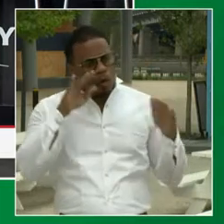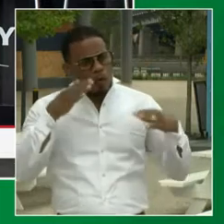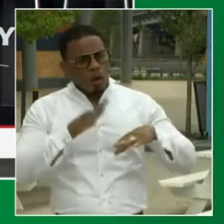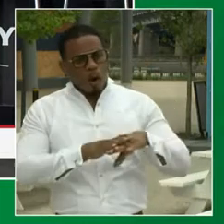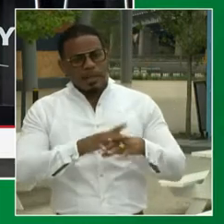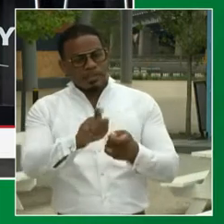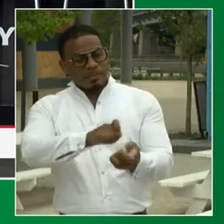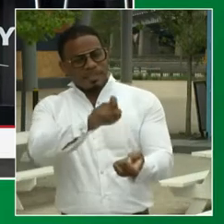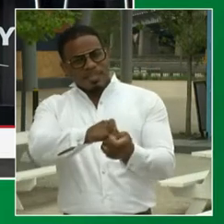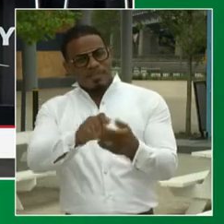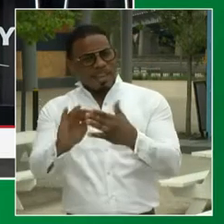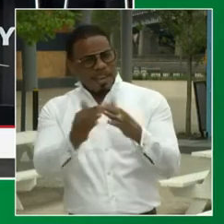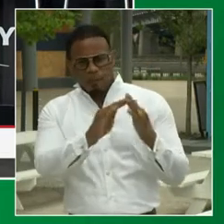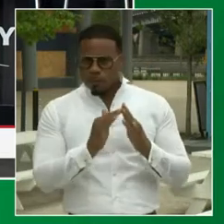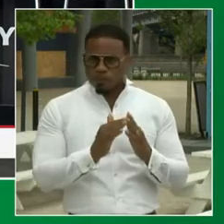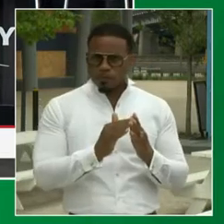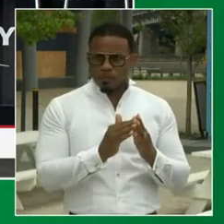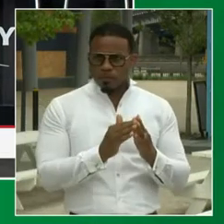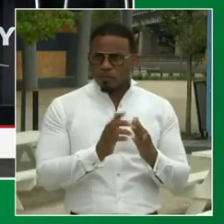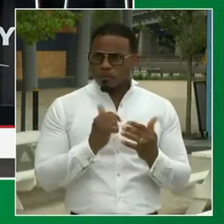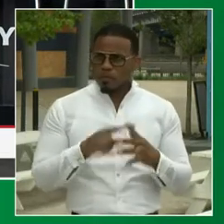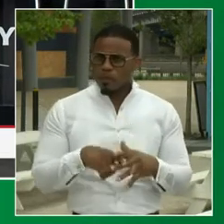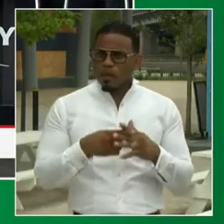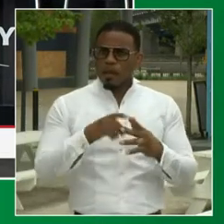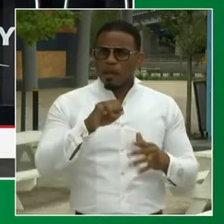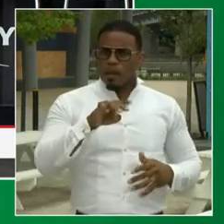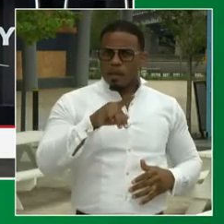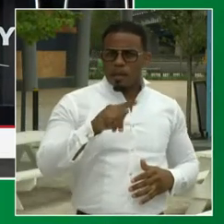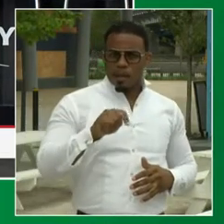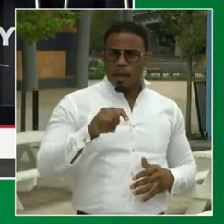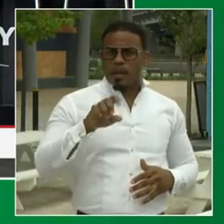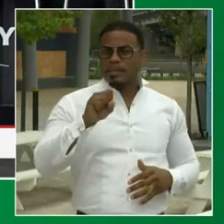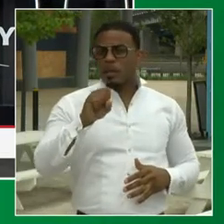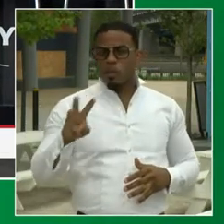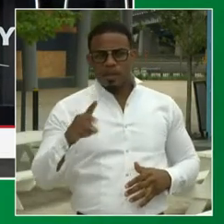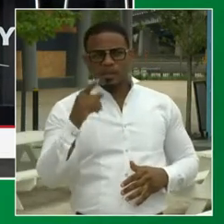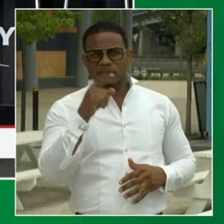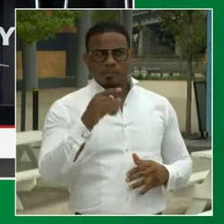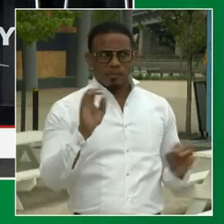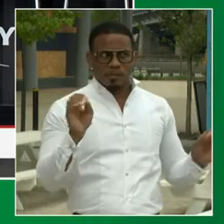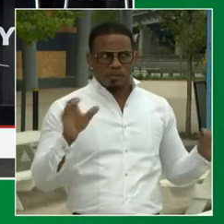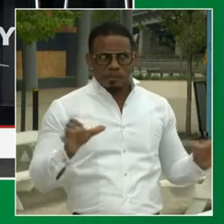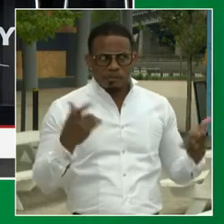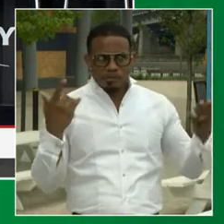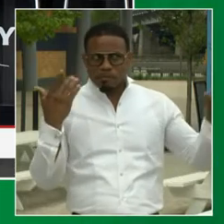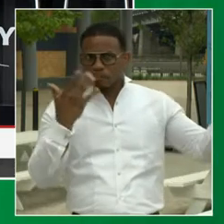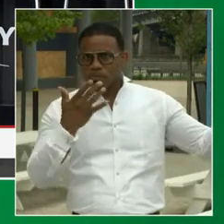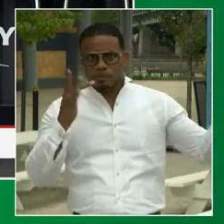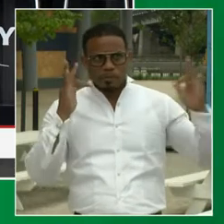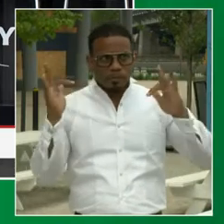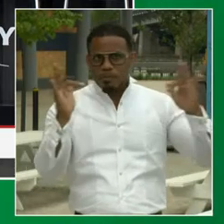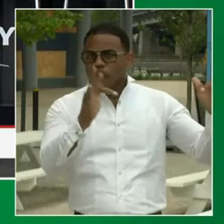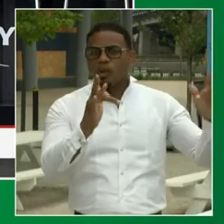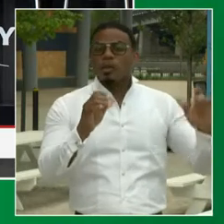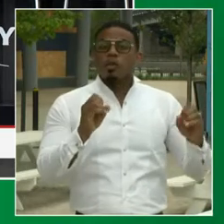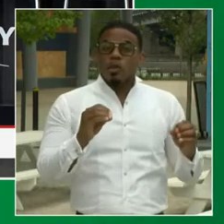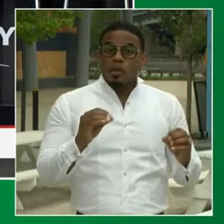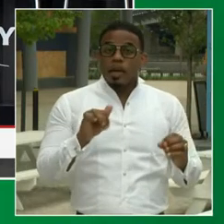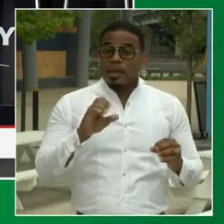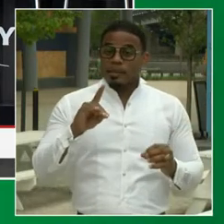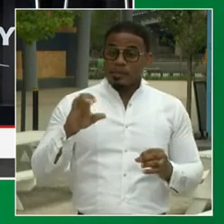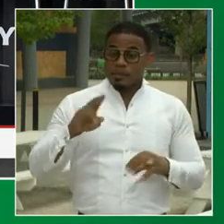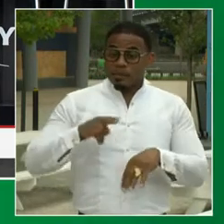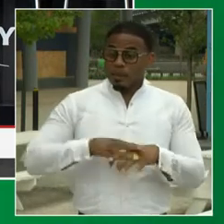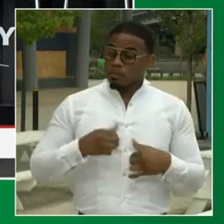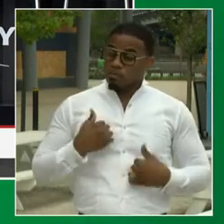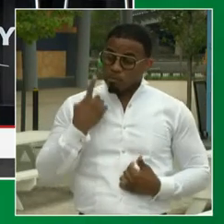the specific neighborhoods. You know, when we started in Sandlot Southwest, there wasn't any activity over there aside from Audi Field. So as a DC native,